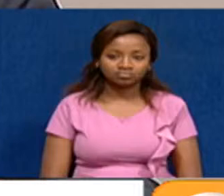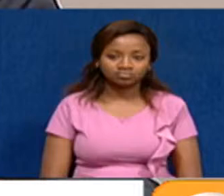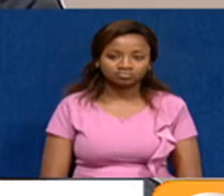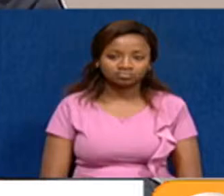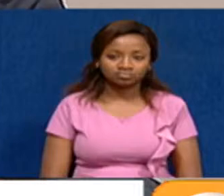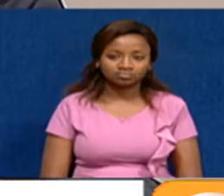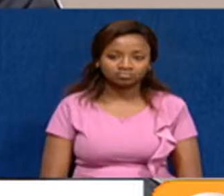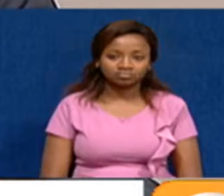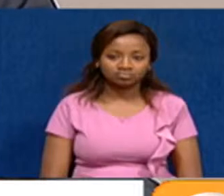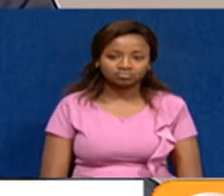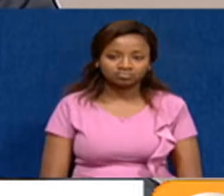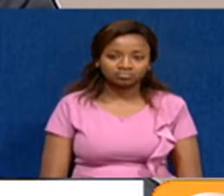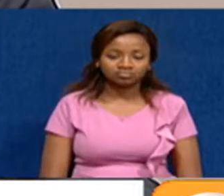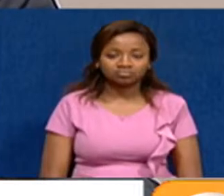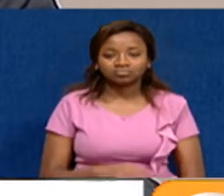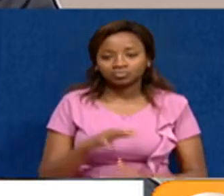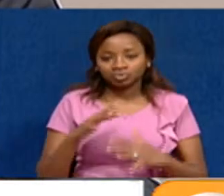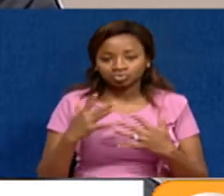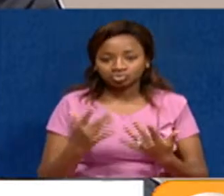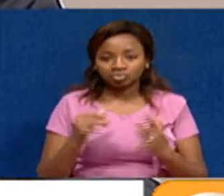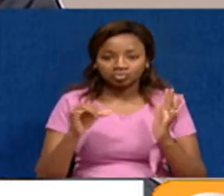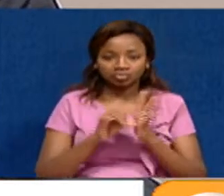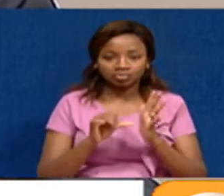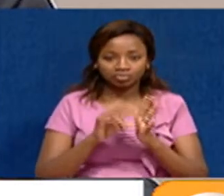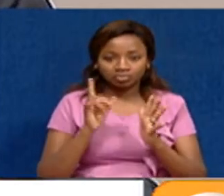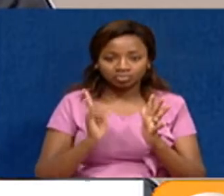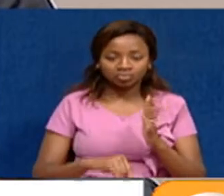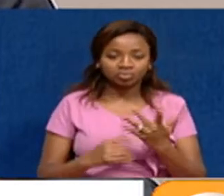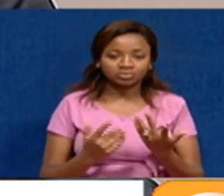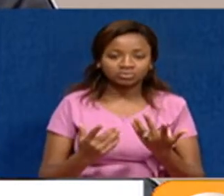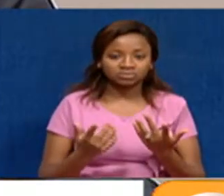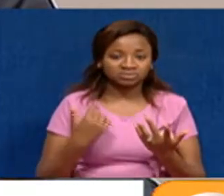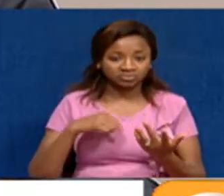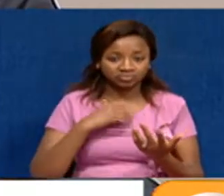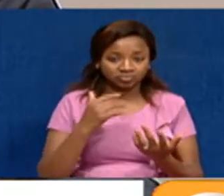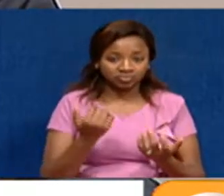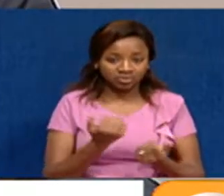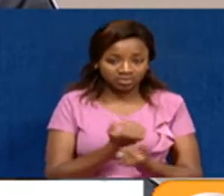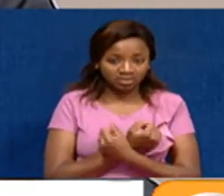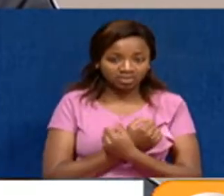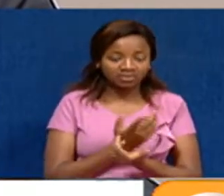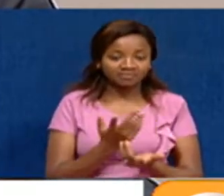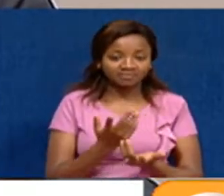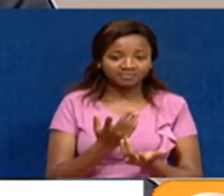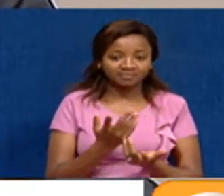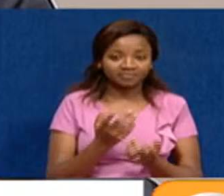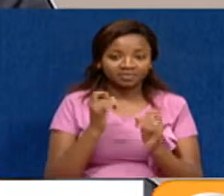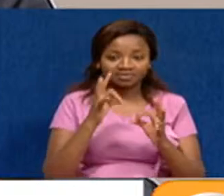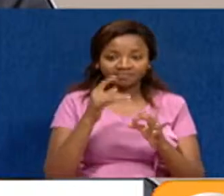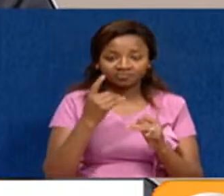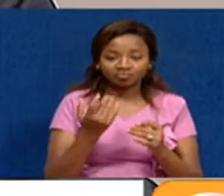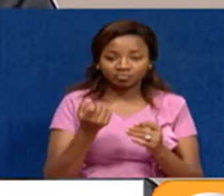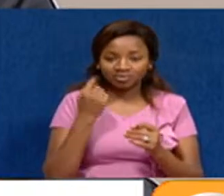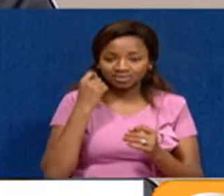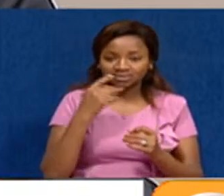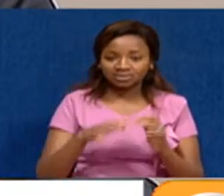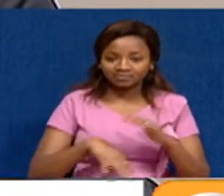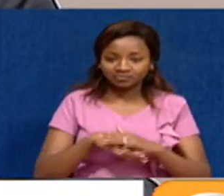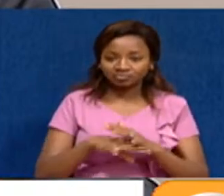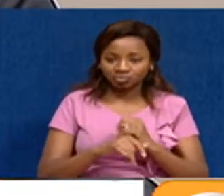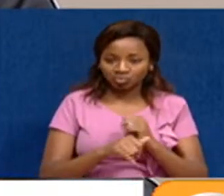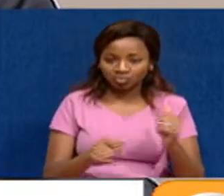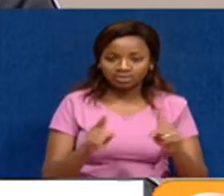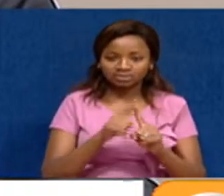the question is patriotism in terms of passion for the soccer. If you're a former footballer and you understand soccer very well, and you